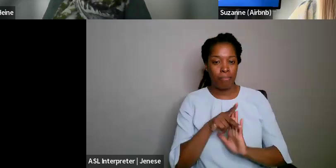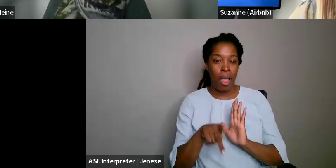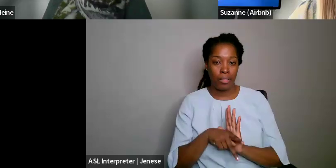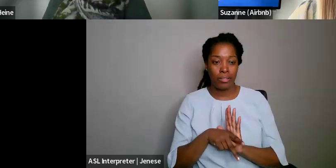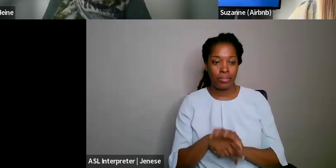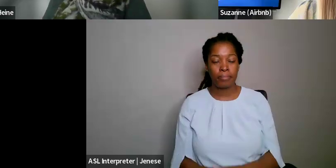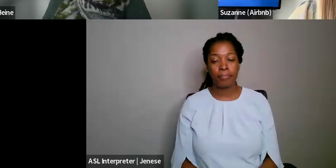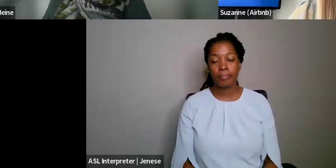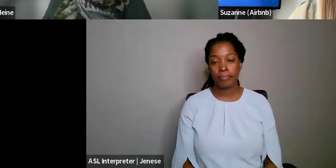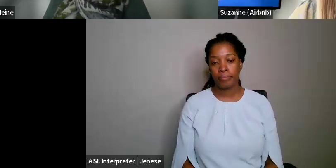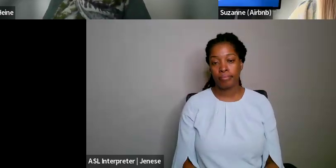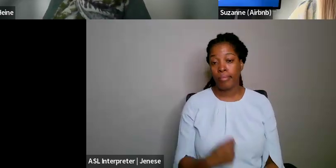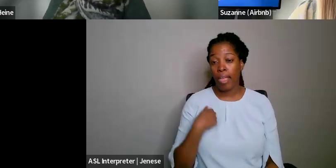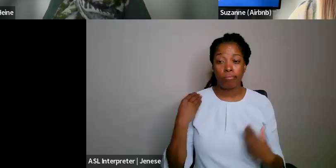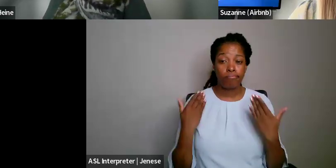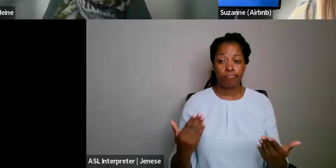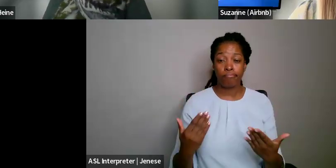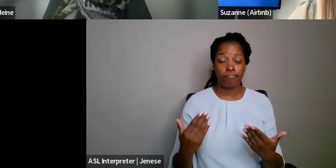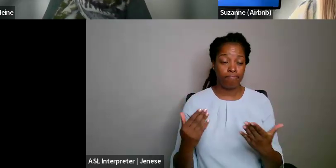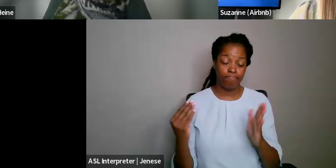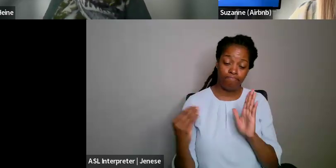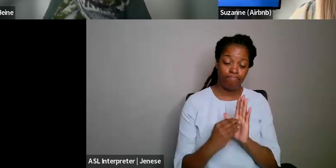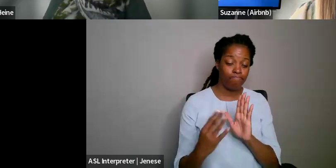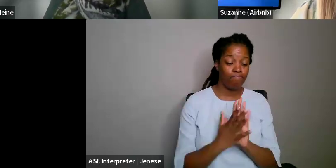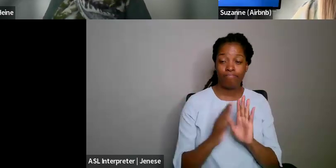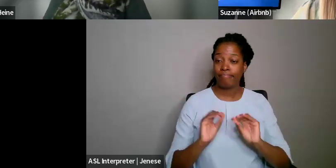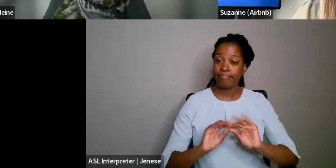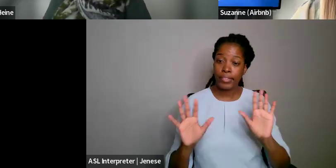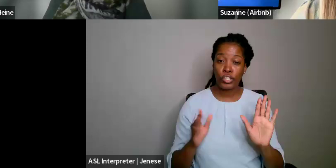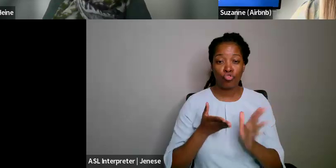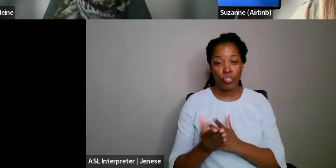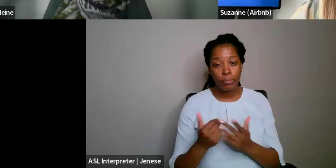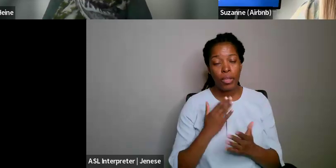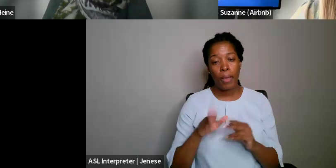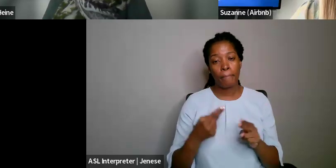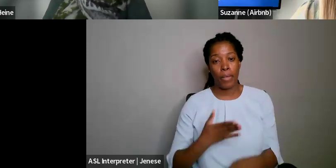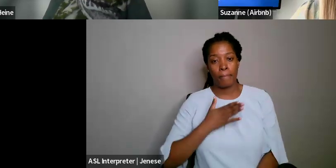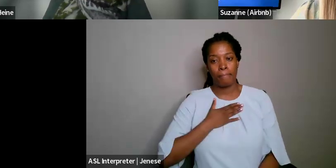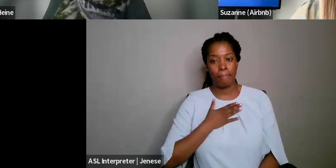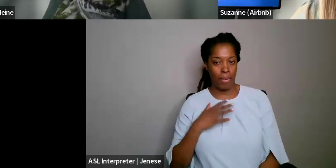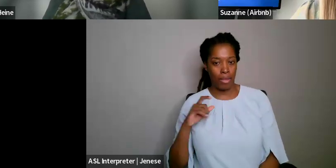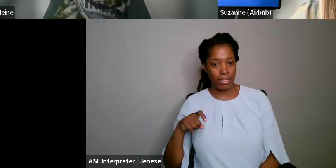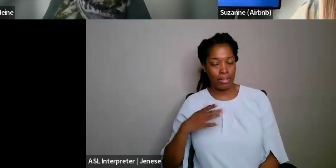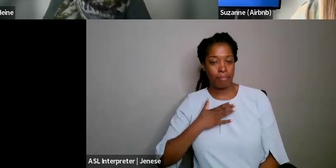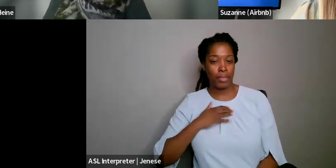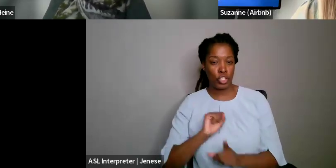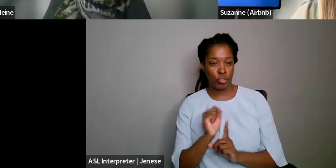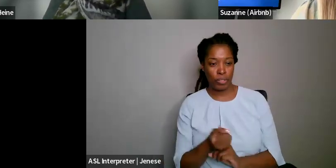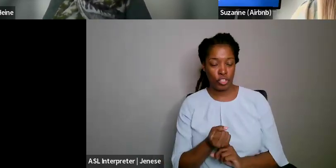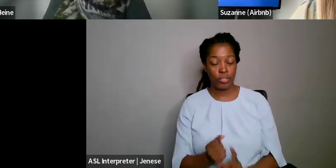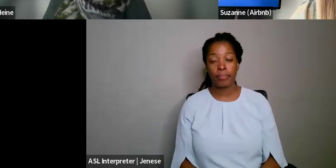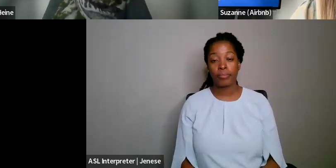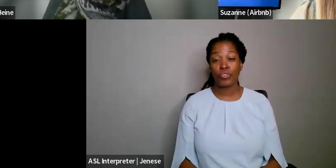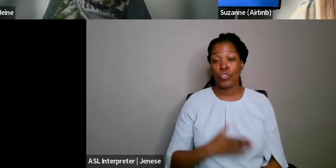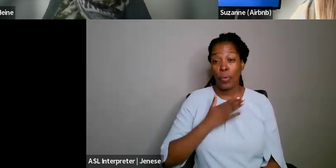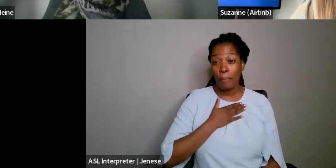to just be as transparent as possible about my circumstances. So in my profile, I basically say that